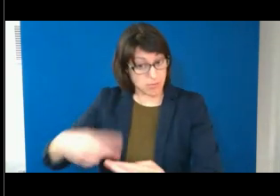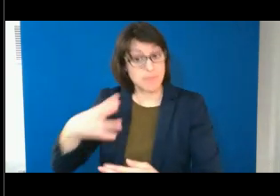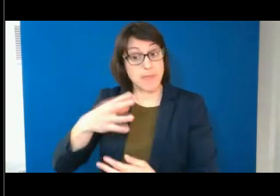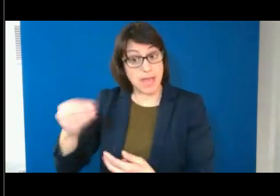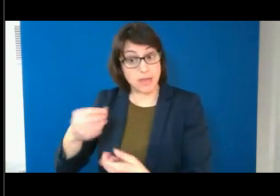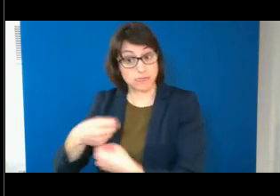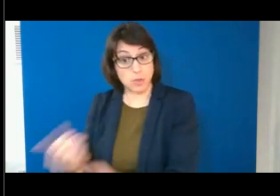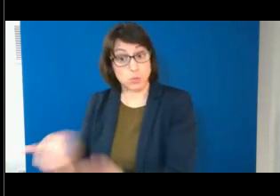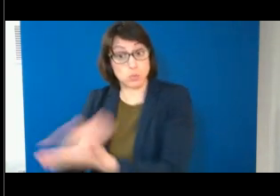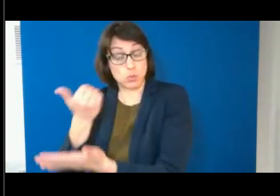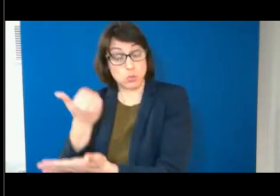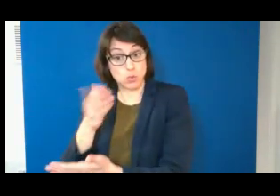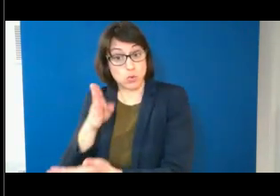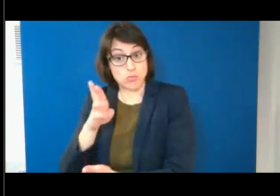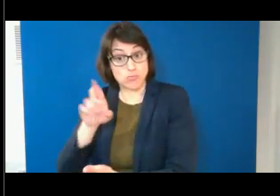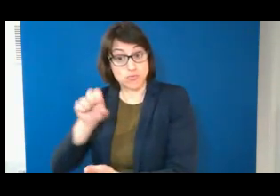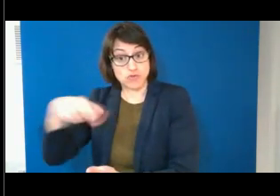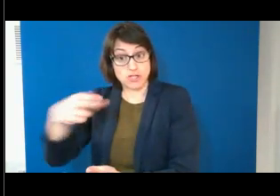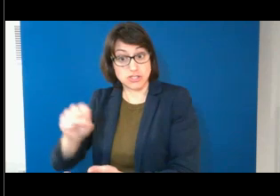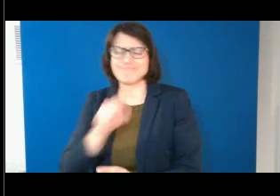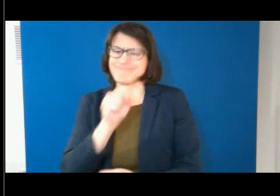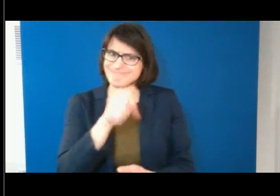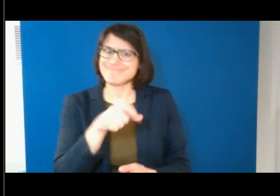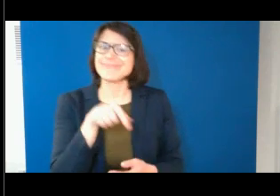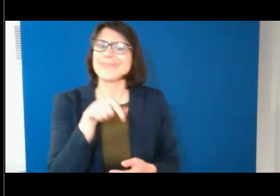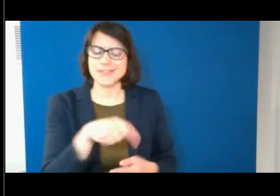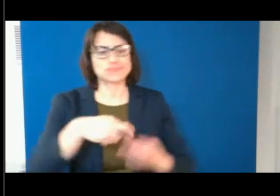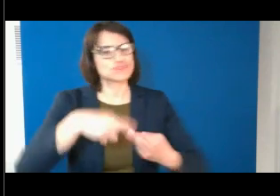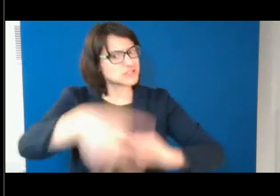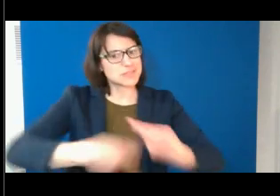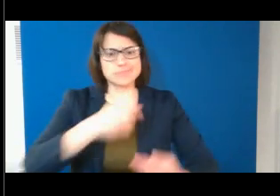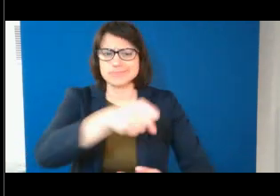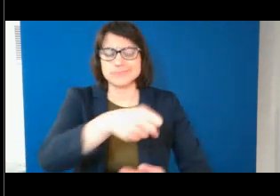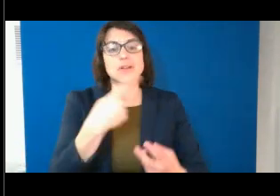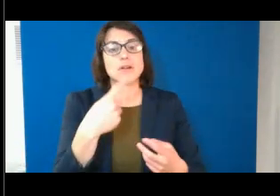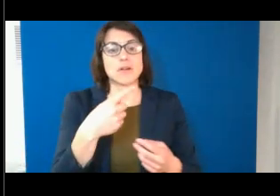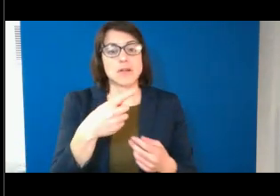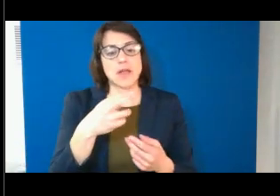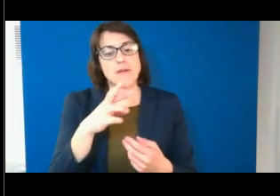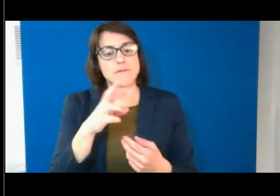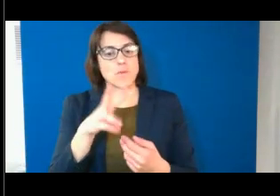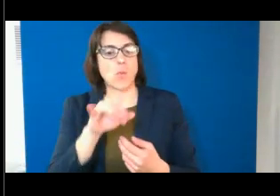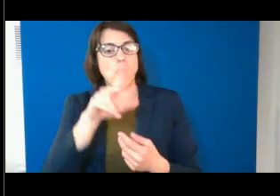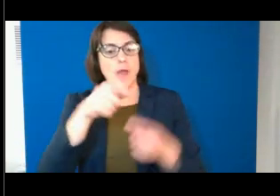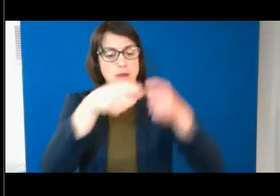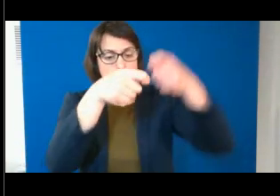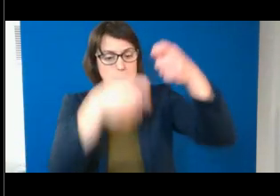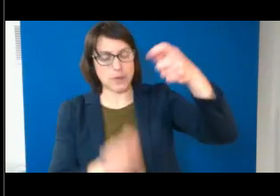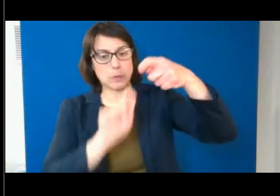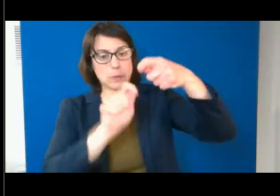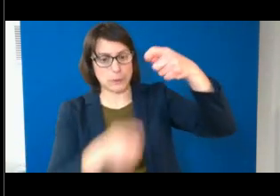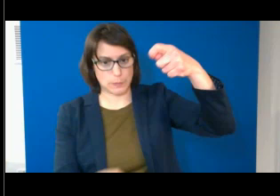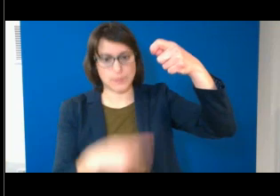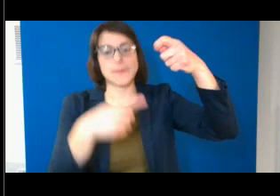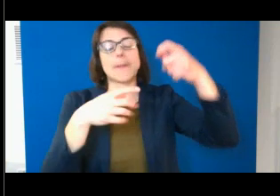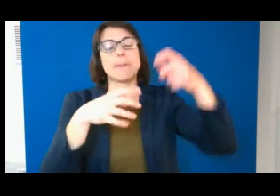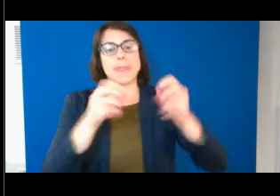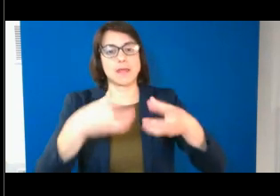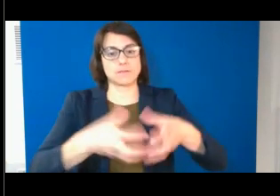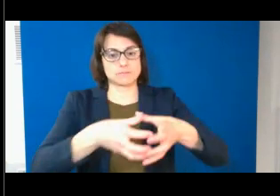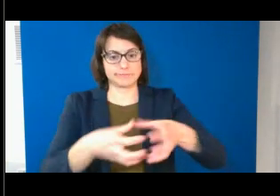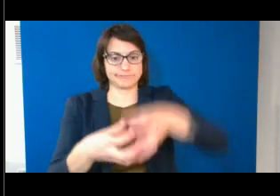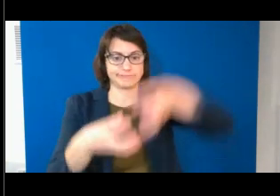It's because it's such a simple thing. You can just untwist the wire and separate the steel and the silicone from it. And we actually have we're having